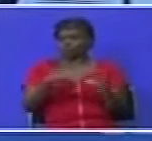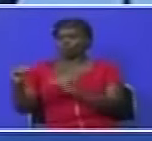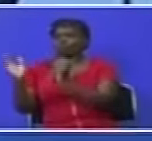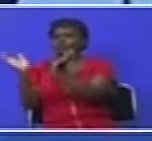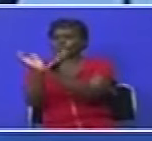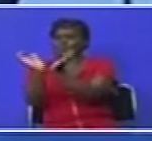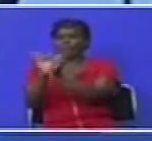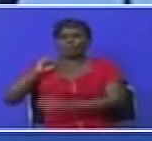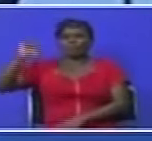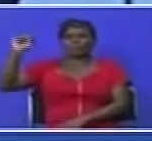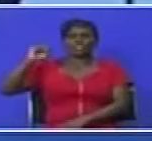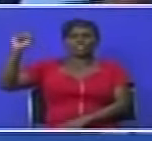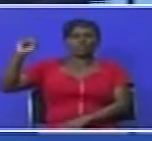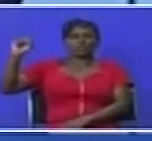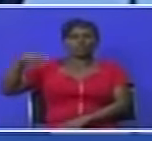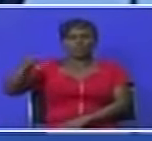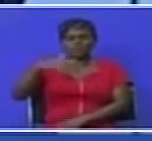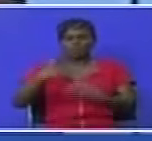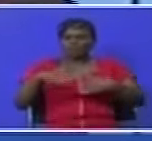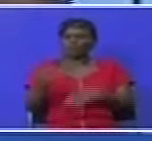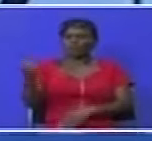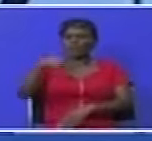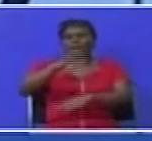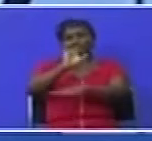to political rallies. So you can there's no need of people coming to church